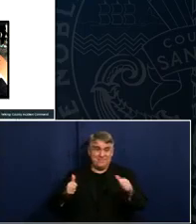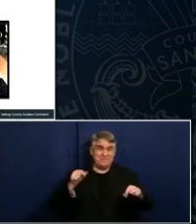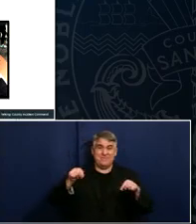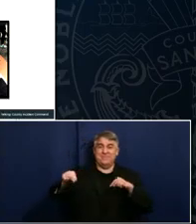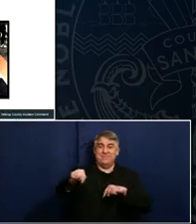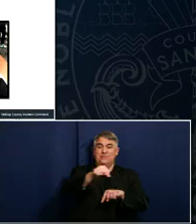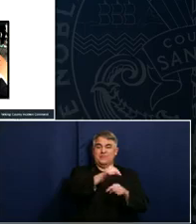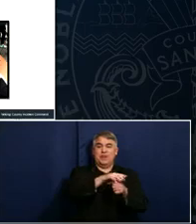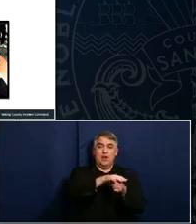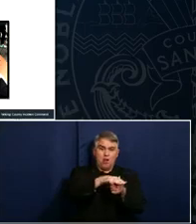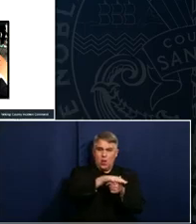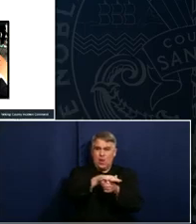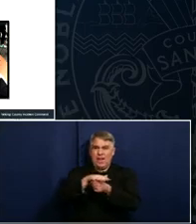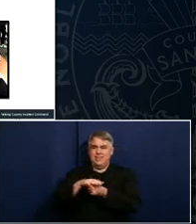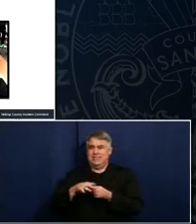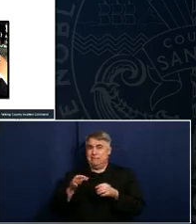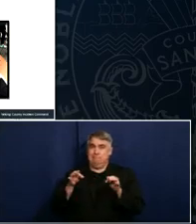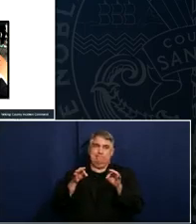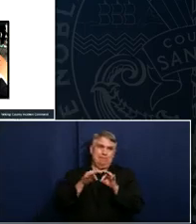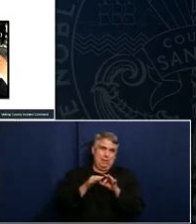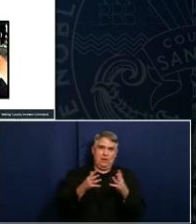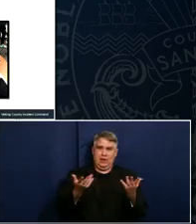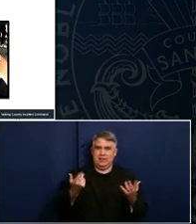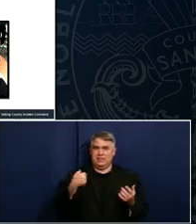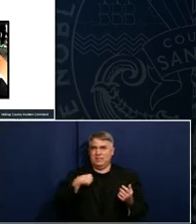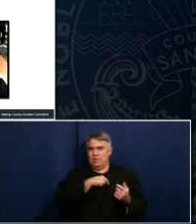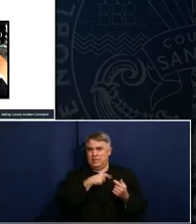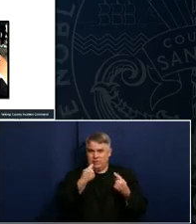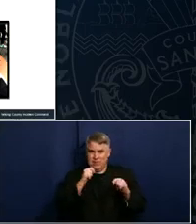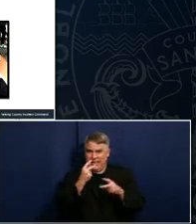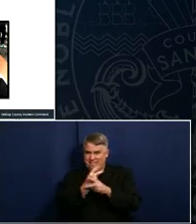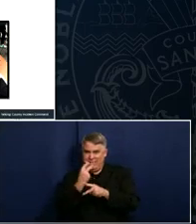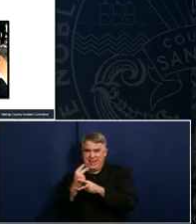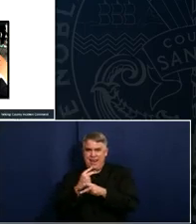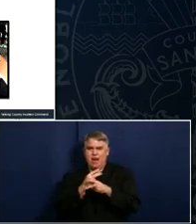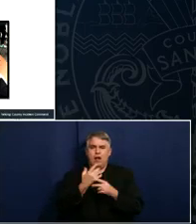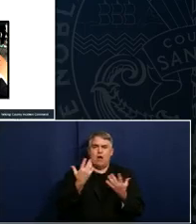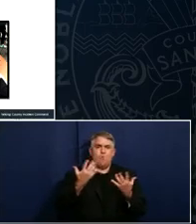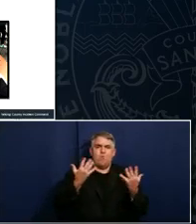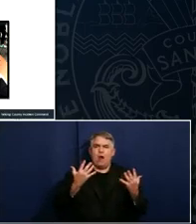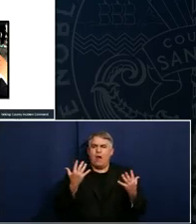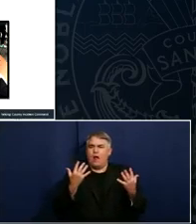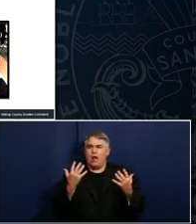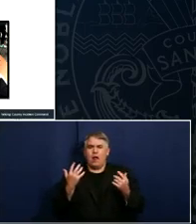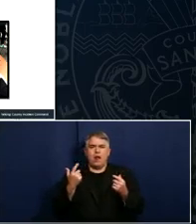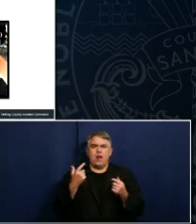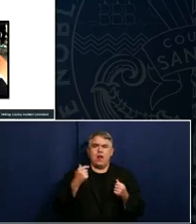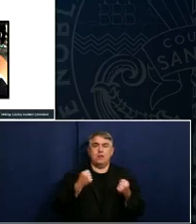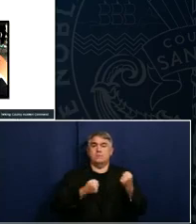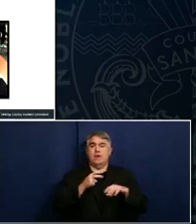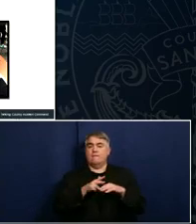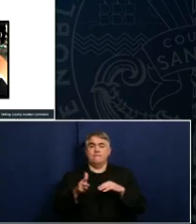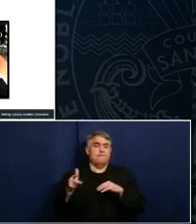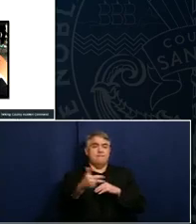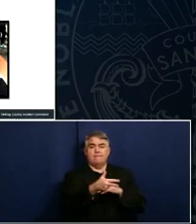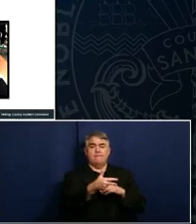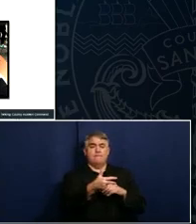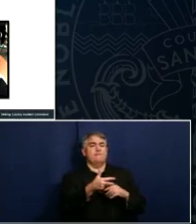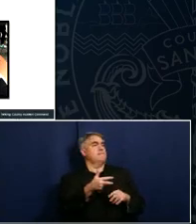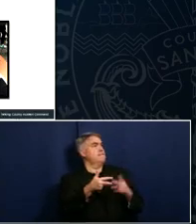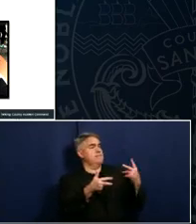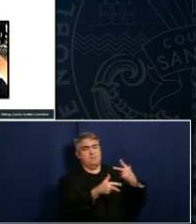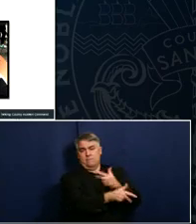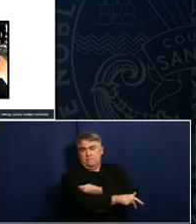matters immensely. Looking at different types, drive-throughs, walk-throughs, all the different type of locations, mobile